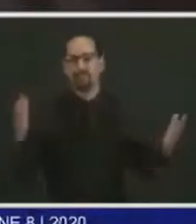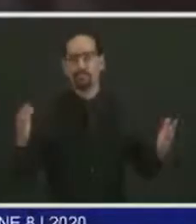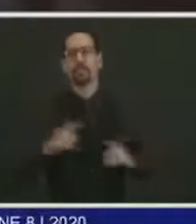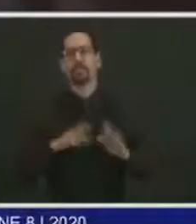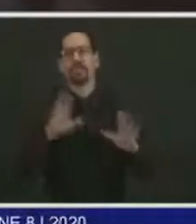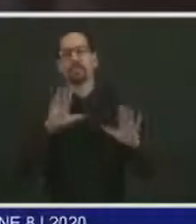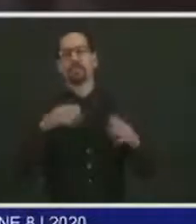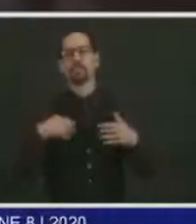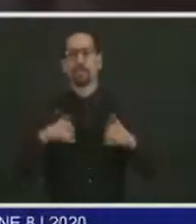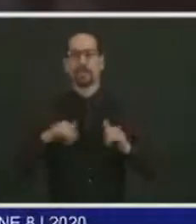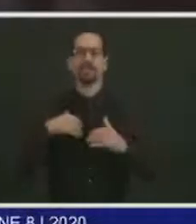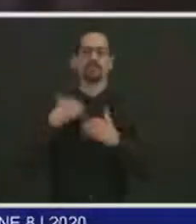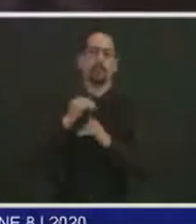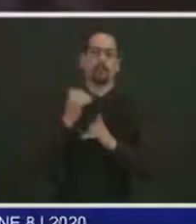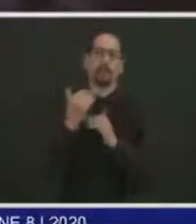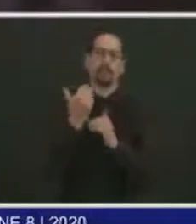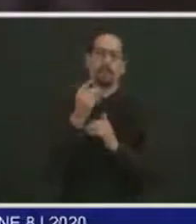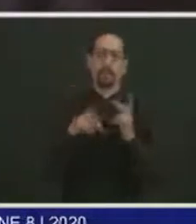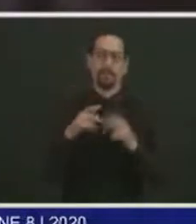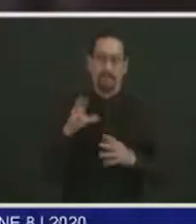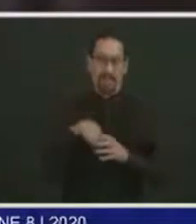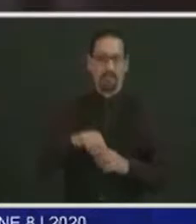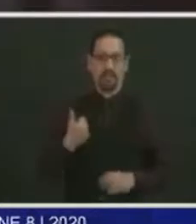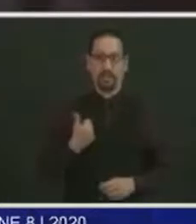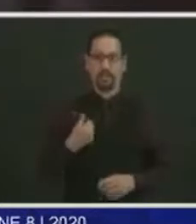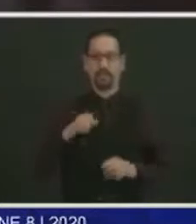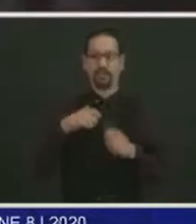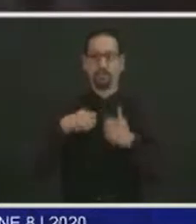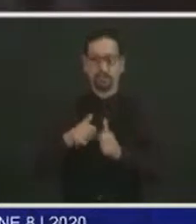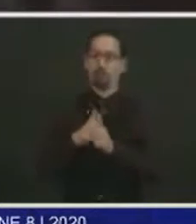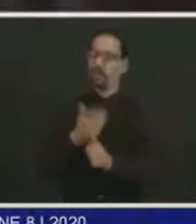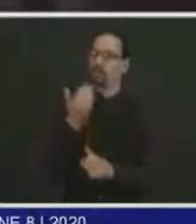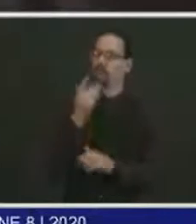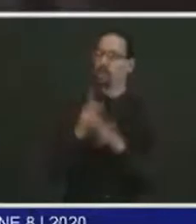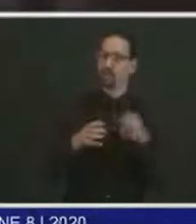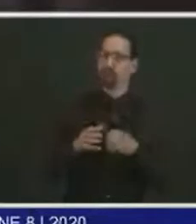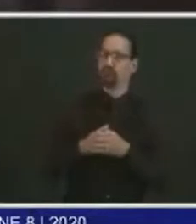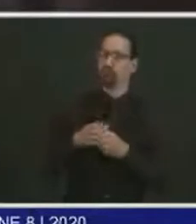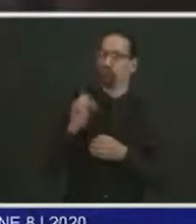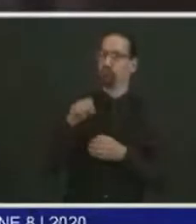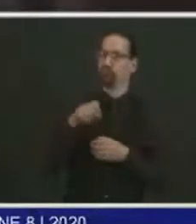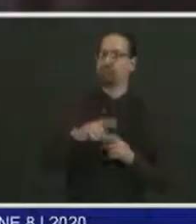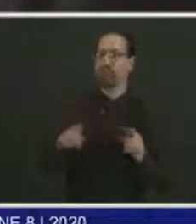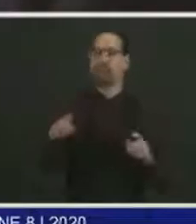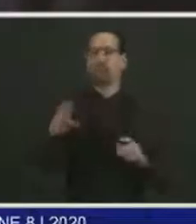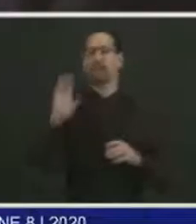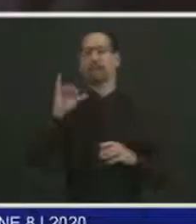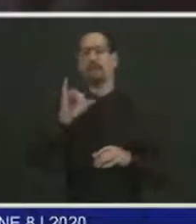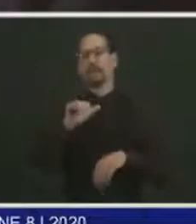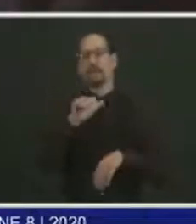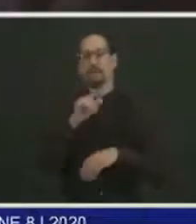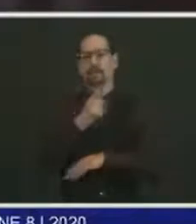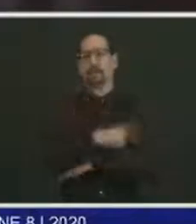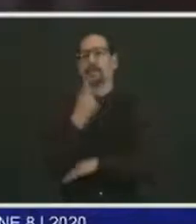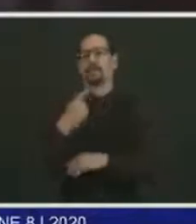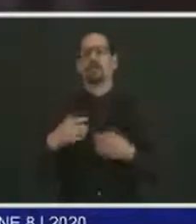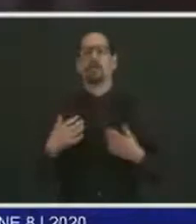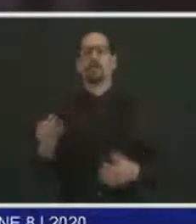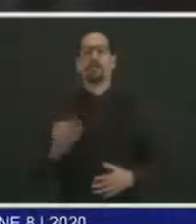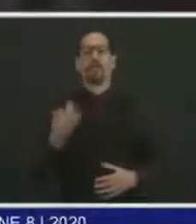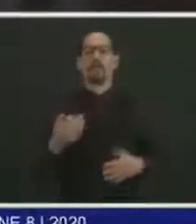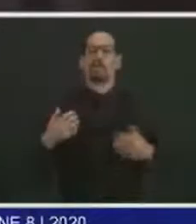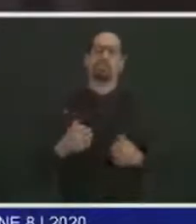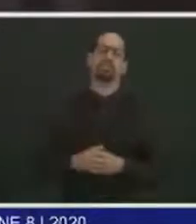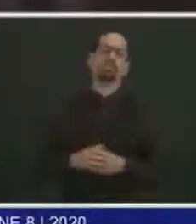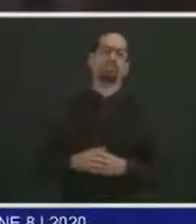be following, including myself. I have been following. But I have to say, like that day, people worked